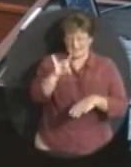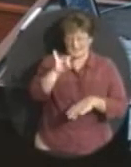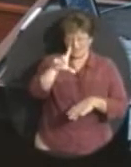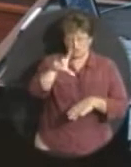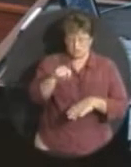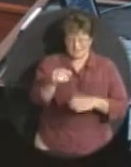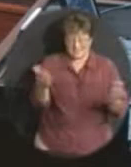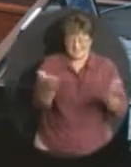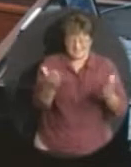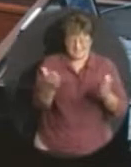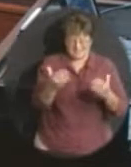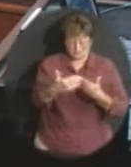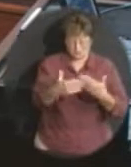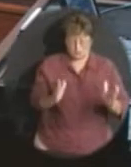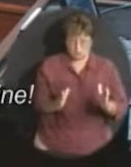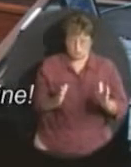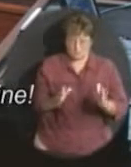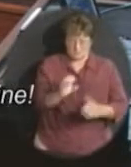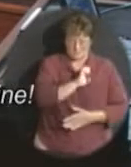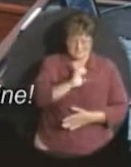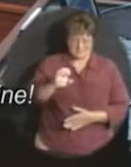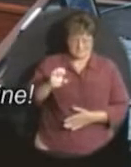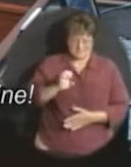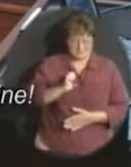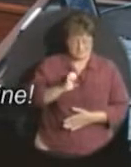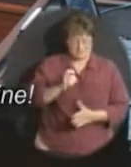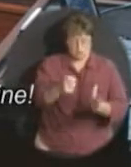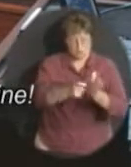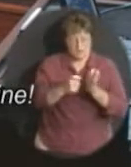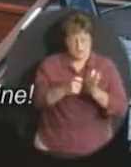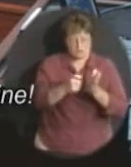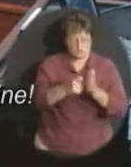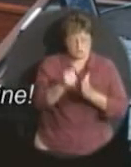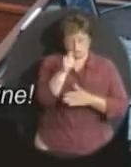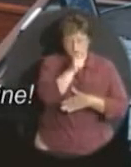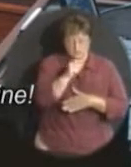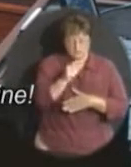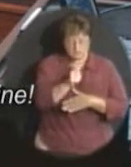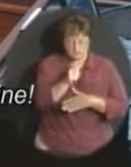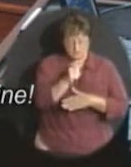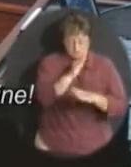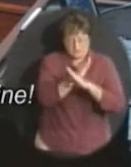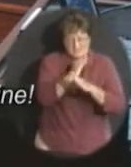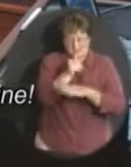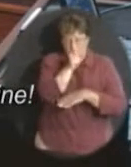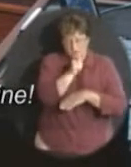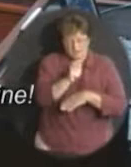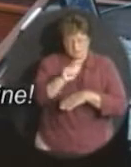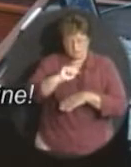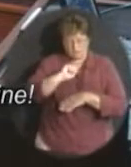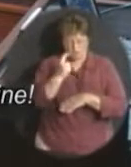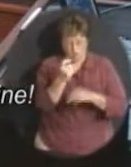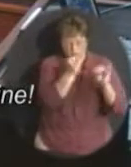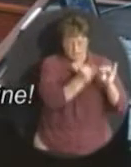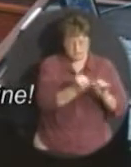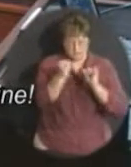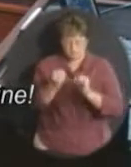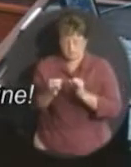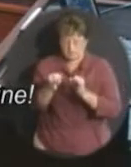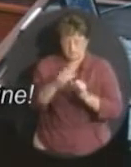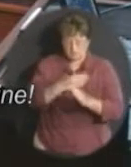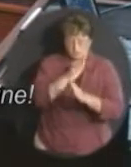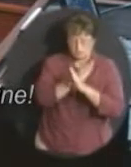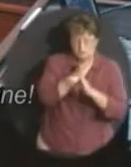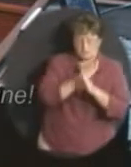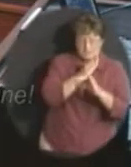room, the executive session is required in order to protect the privacy interests of the individuals to be discussed, to protect attorney-client privilege and the